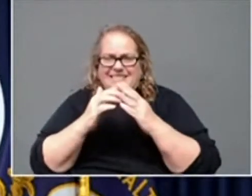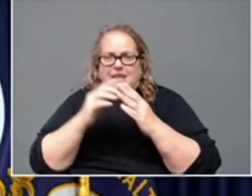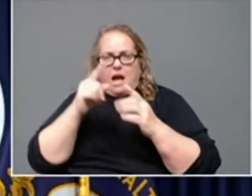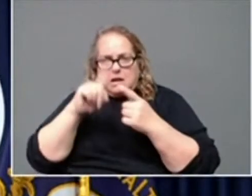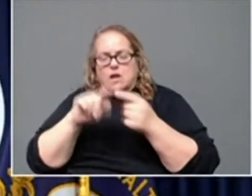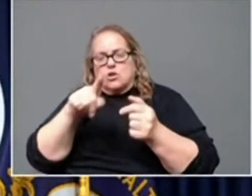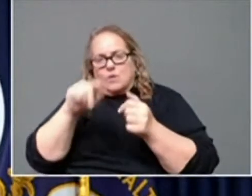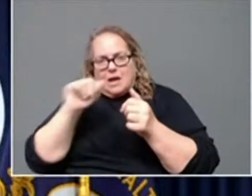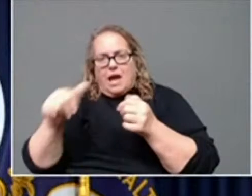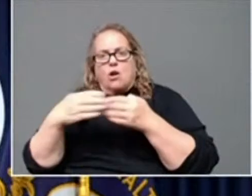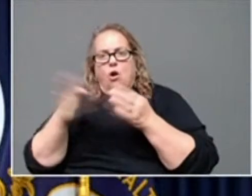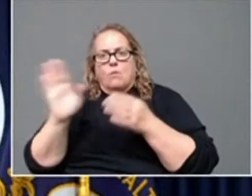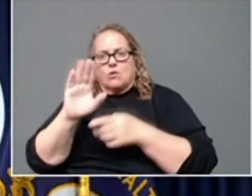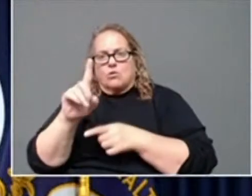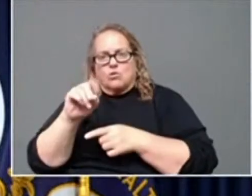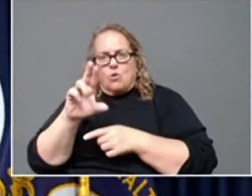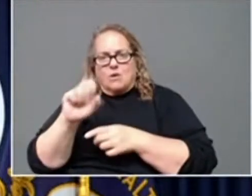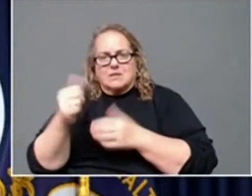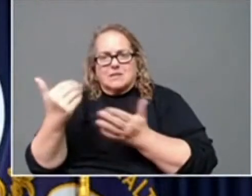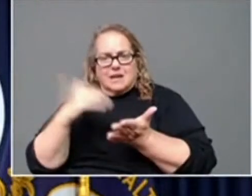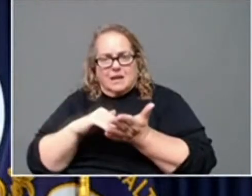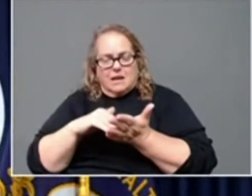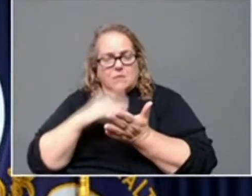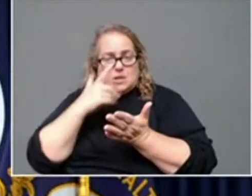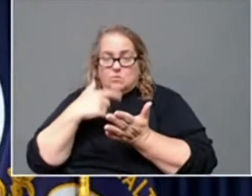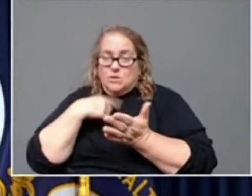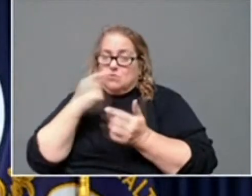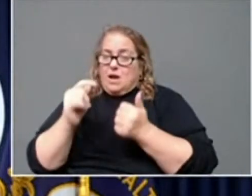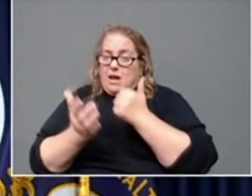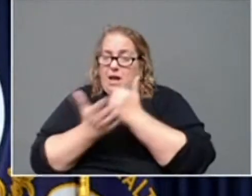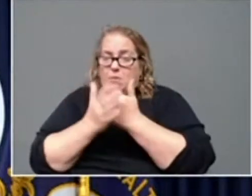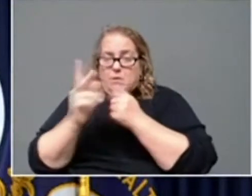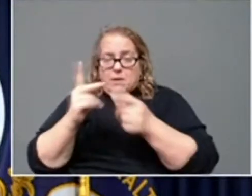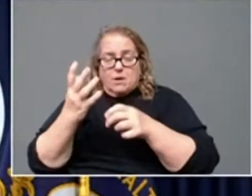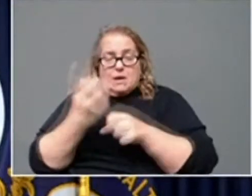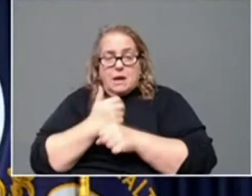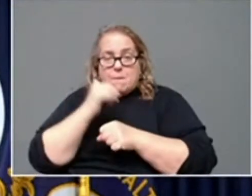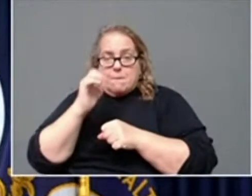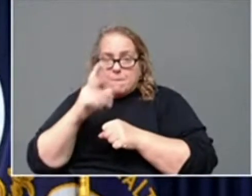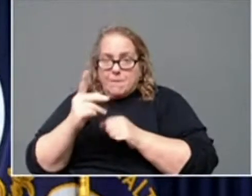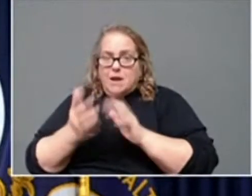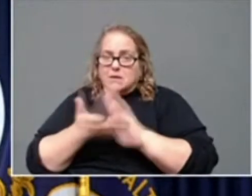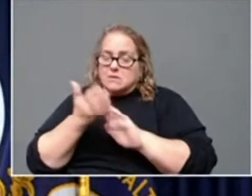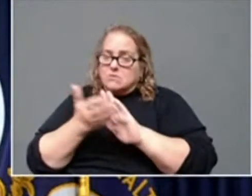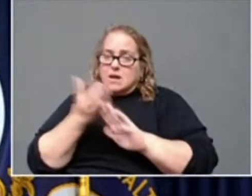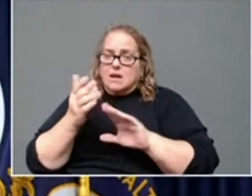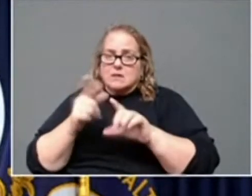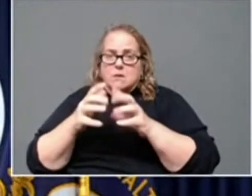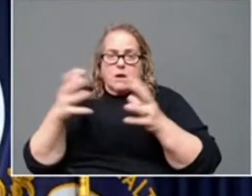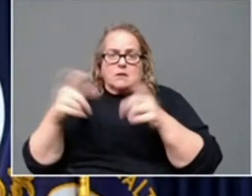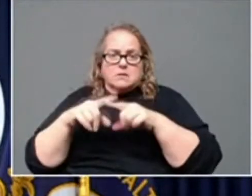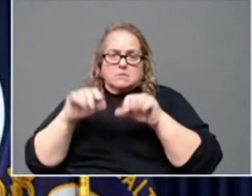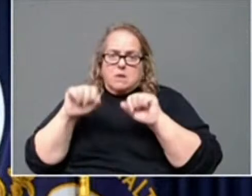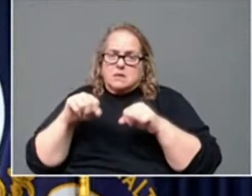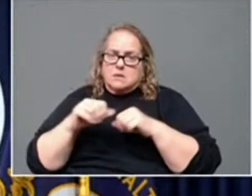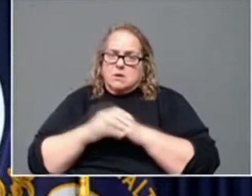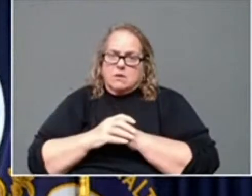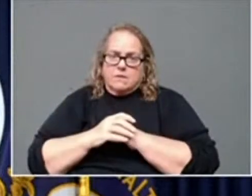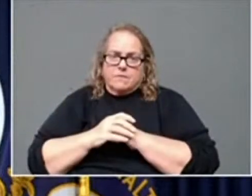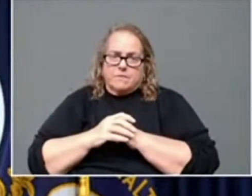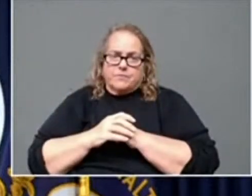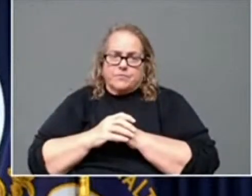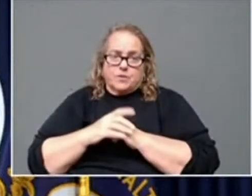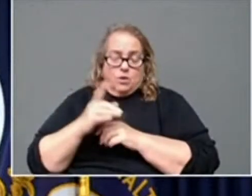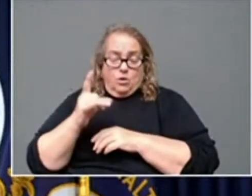again. We want to do everything we can to help people get back up. I mean, you talk about getting knocked down. This